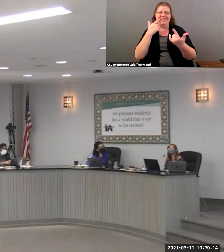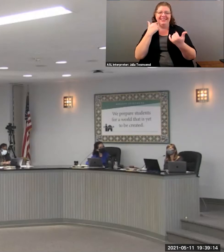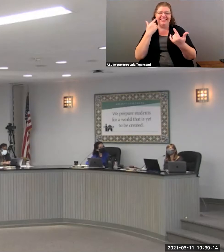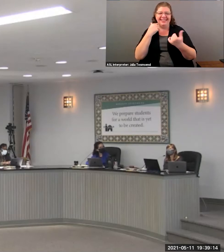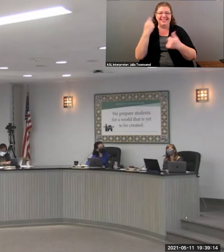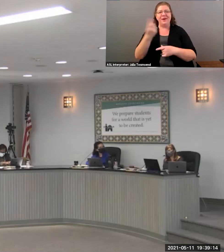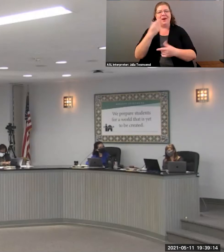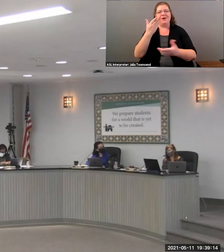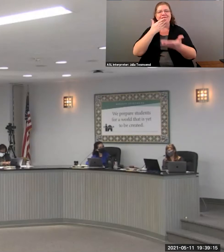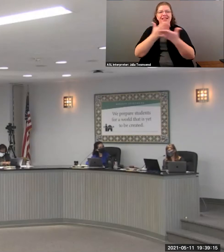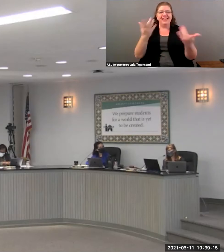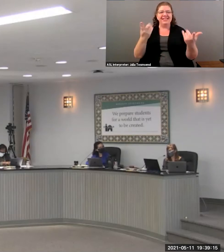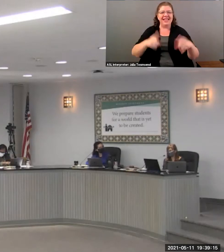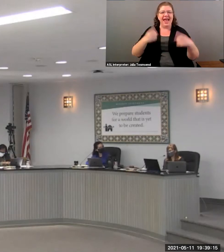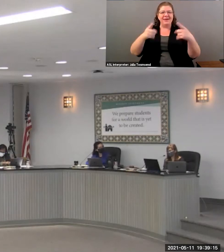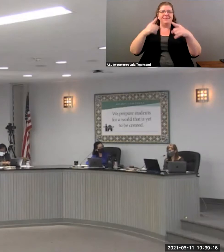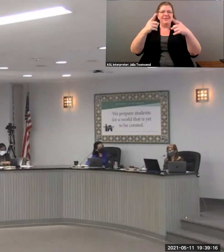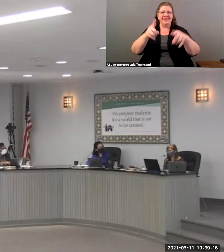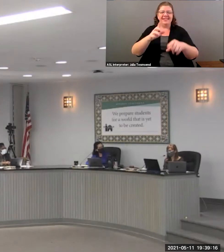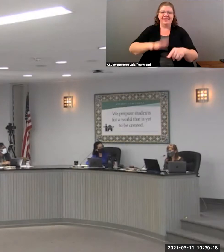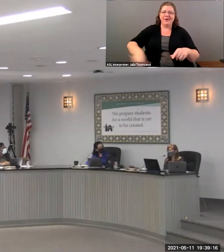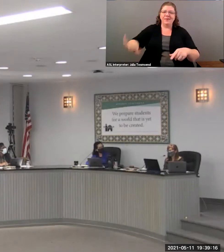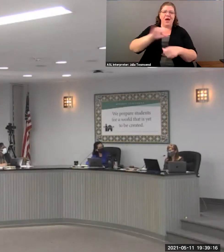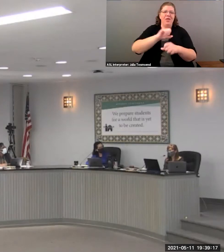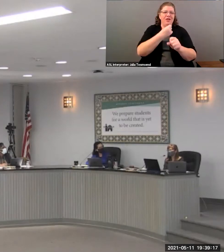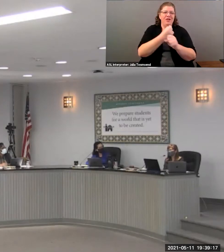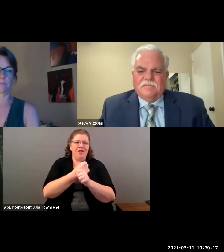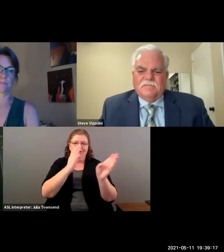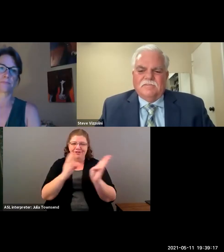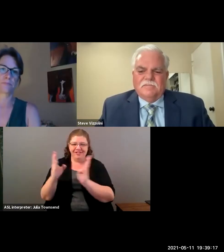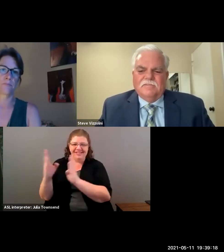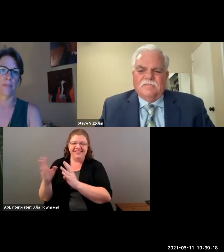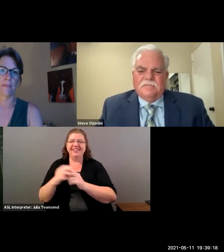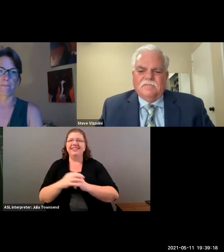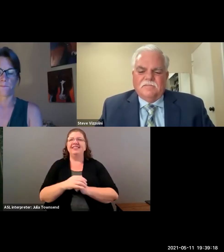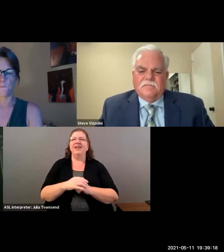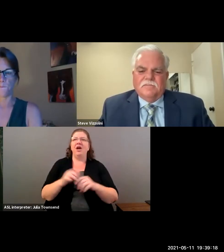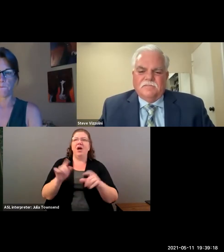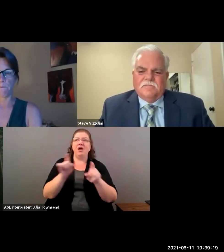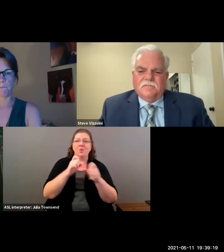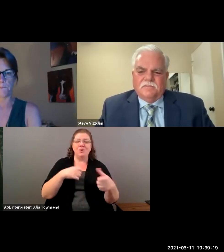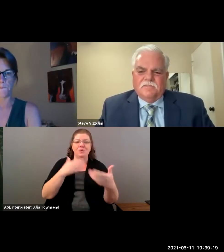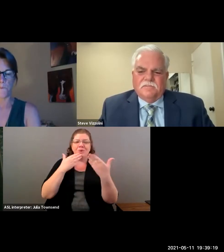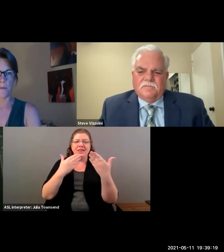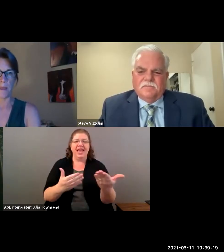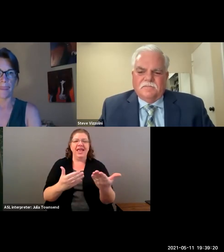of good things happening around the lockers. So I also want to thank